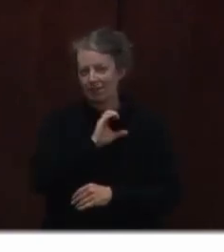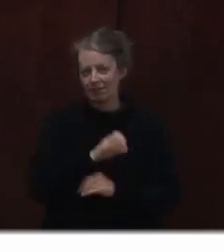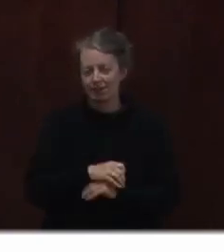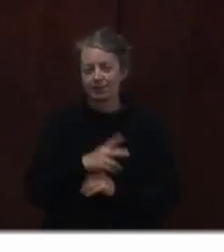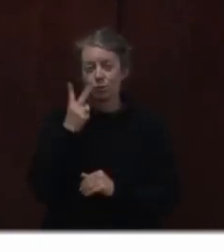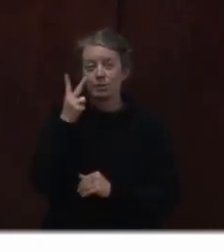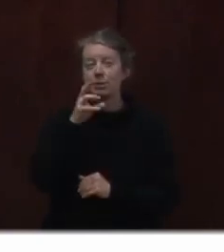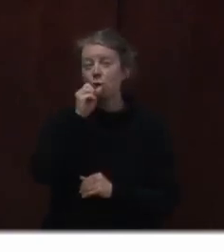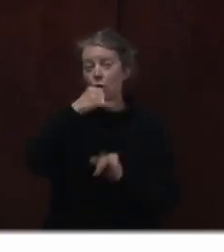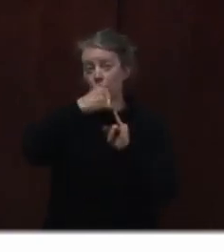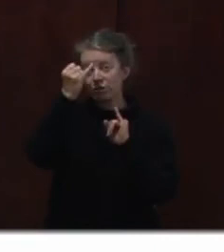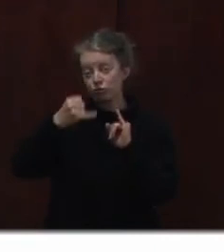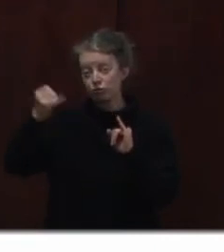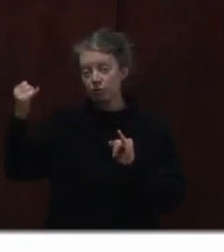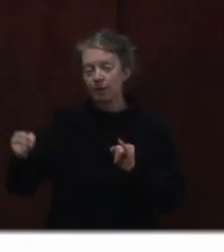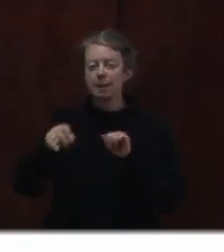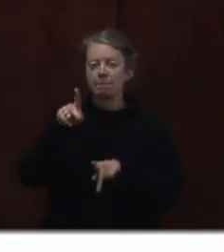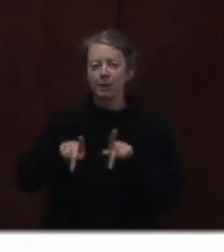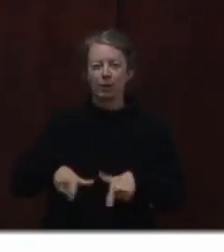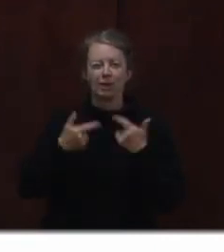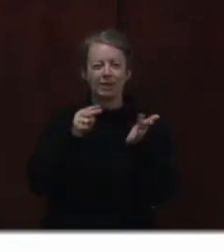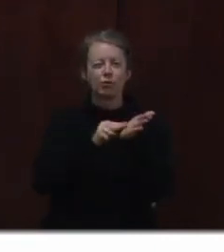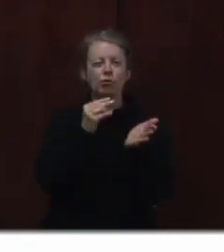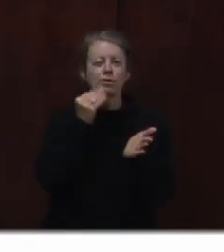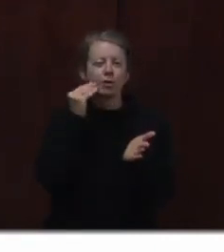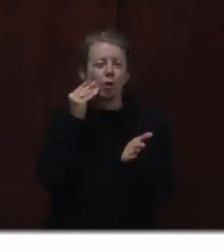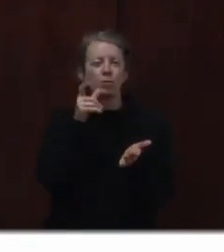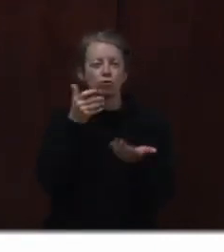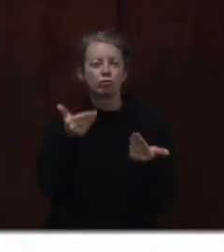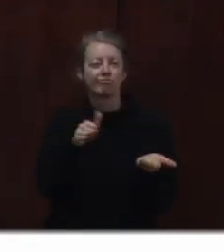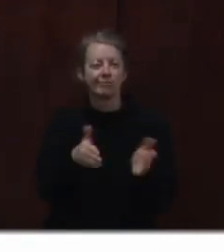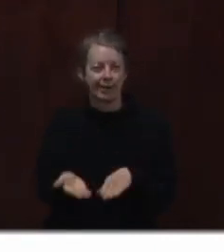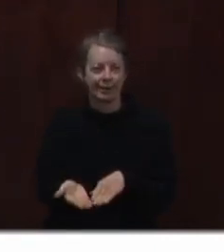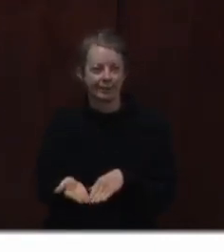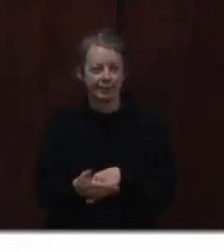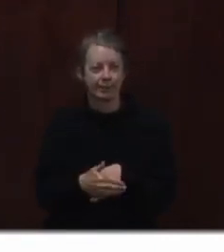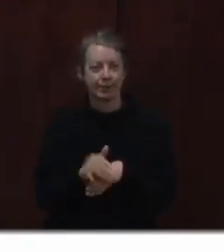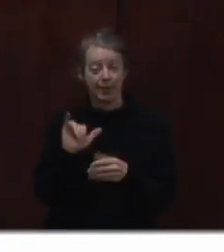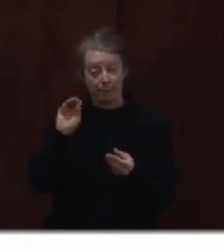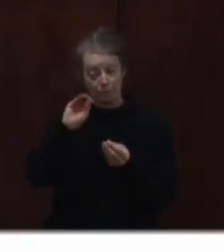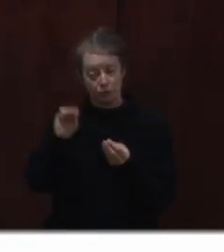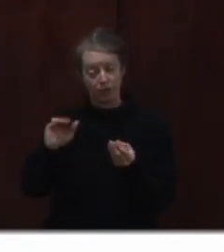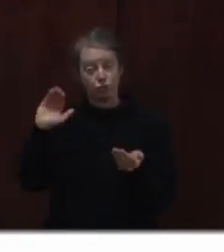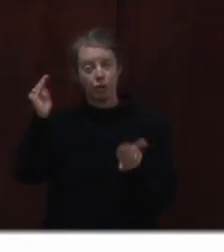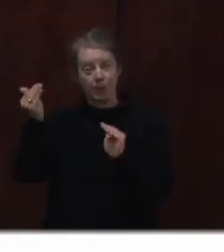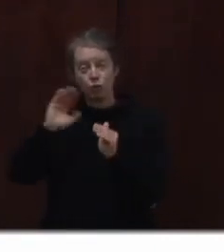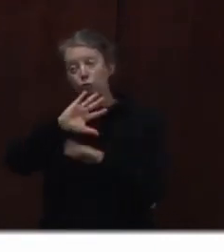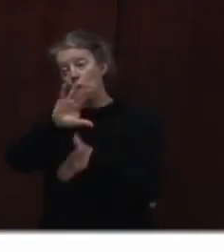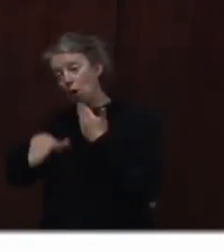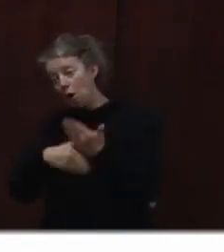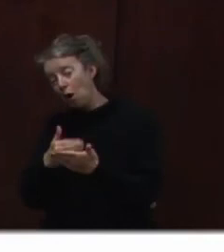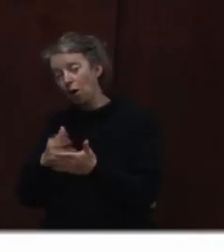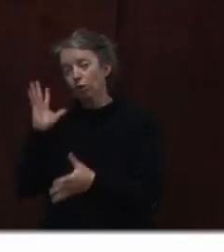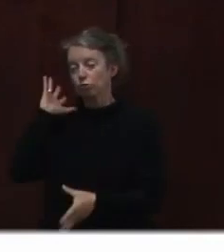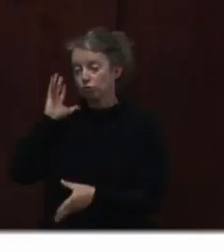orange curve is deaths among nursing home residents as a percentage compared to all deaths from COVID.